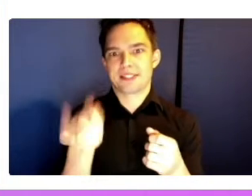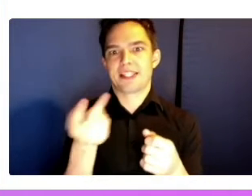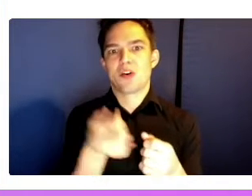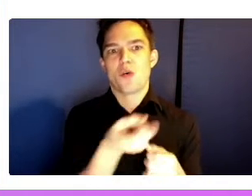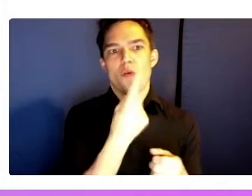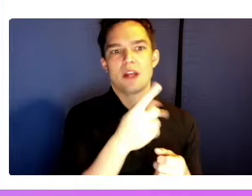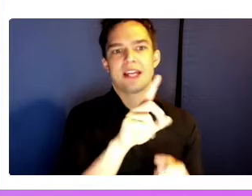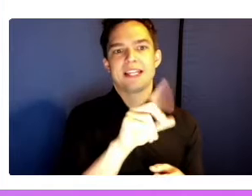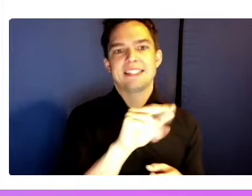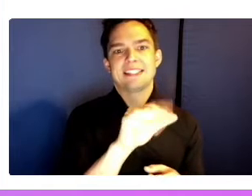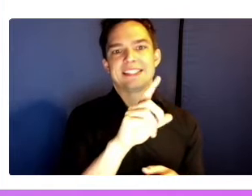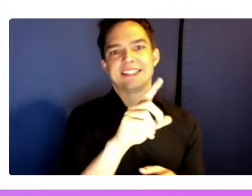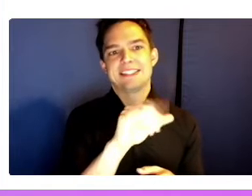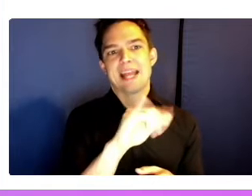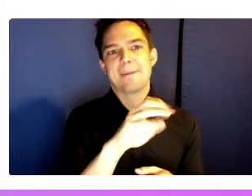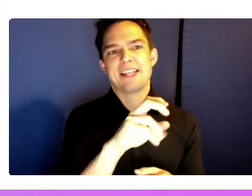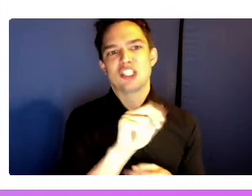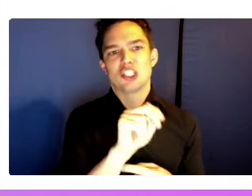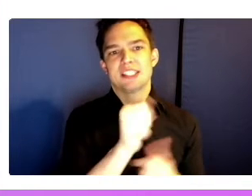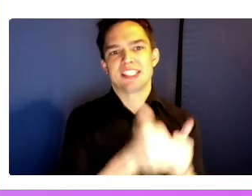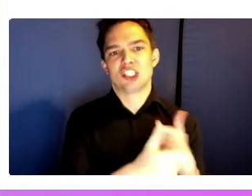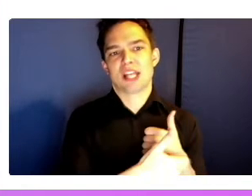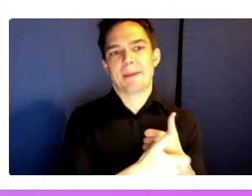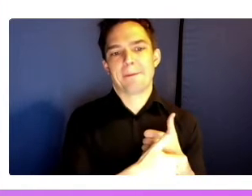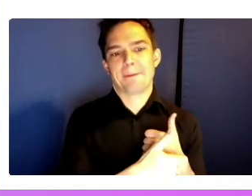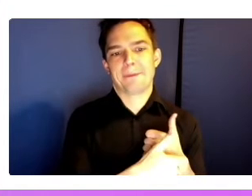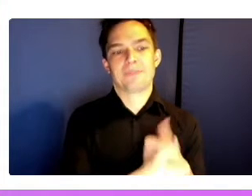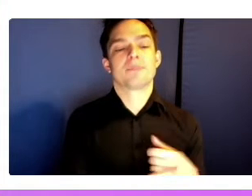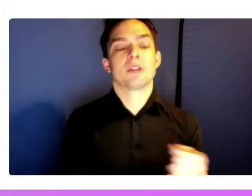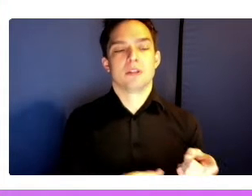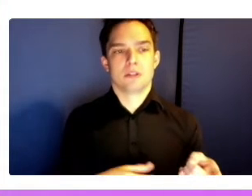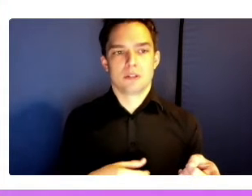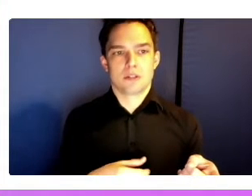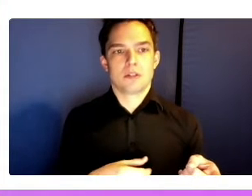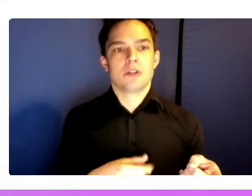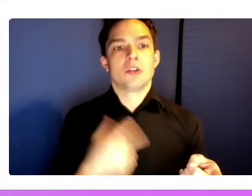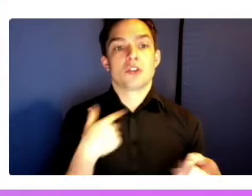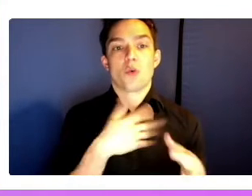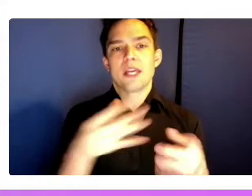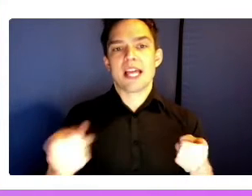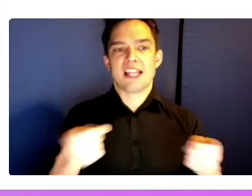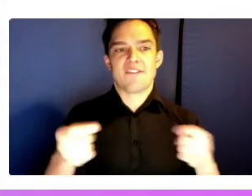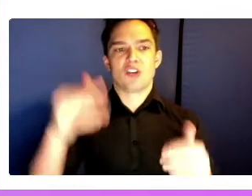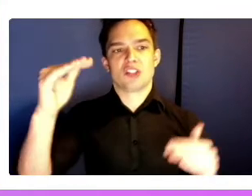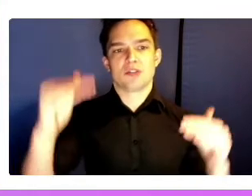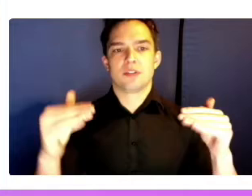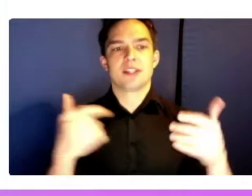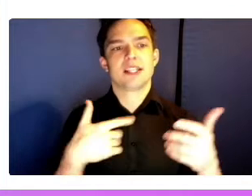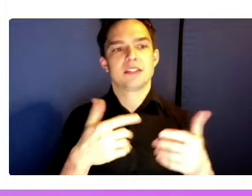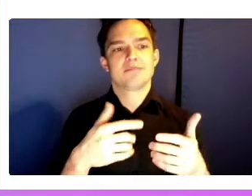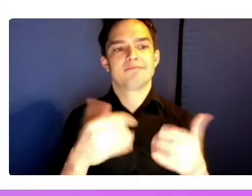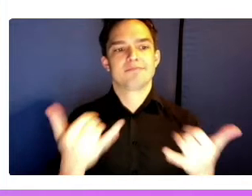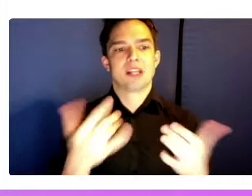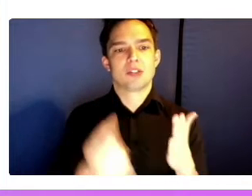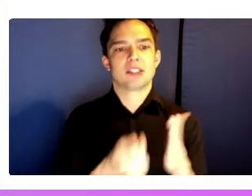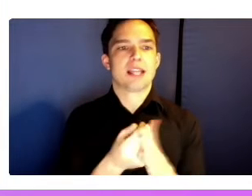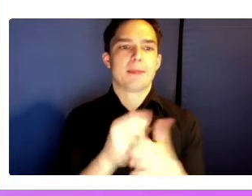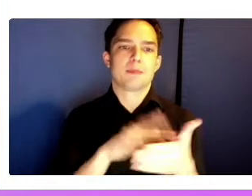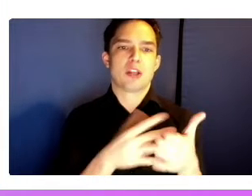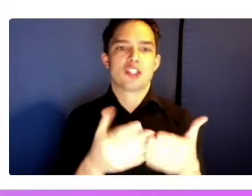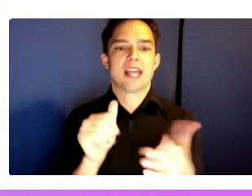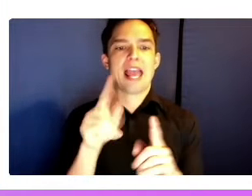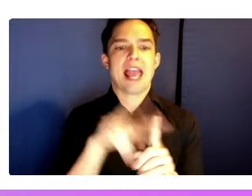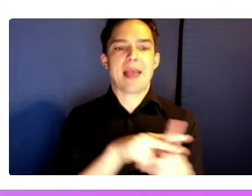one dimension at a time. So I started wondering, could we leverage these modern spreadsheeting applications? And I